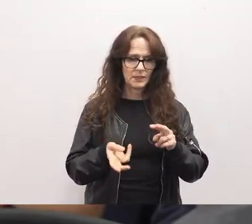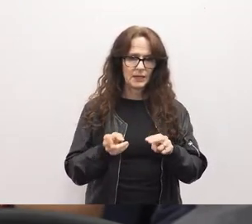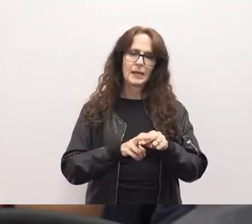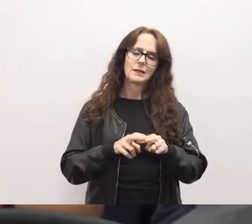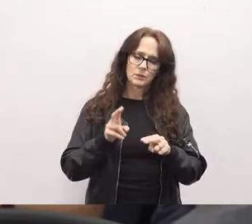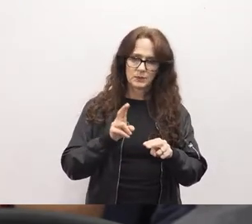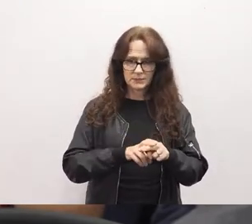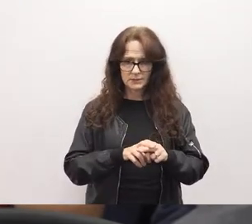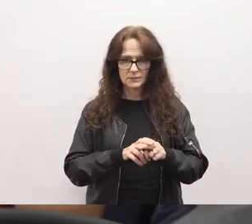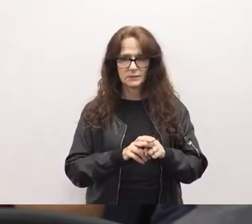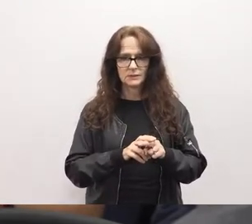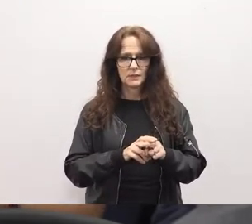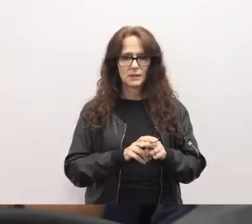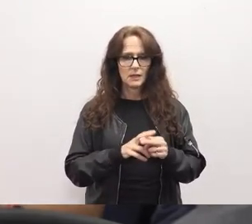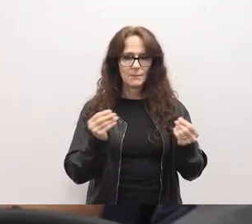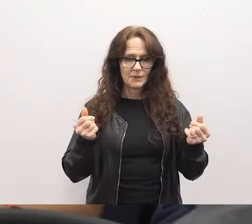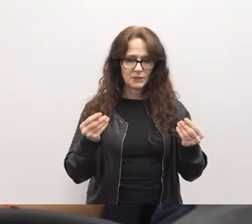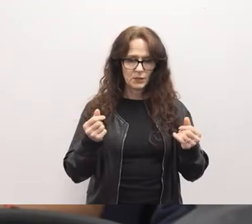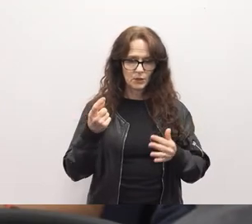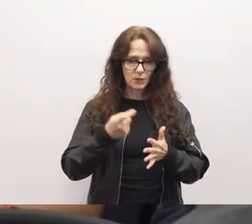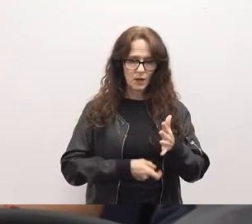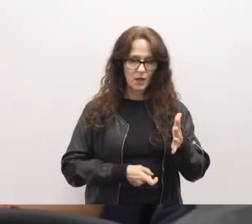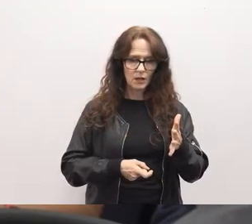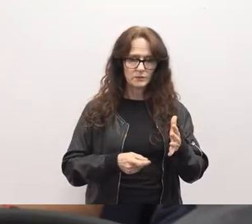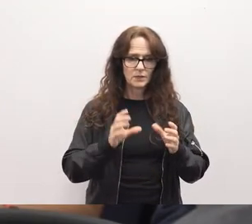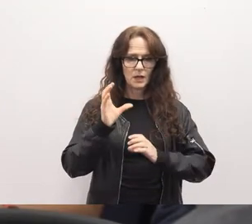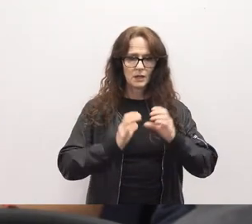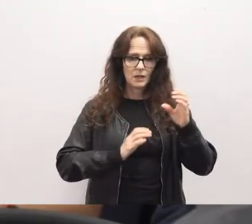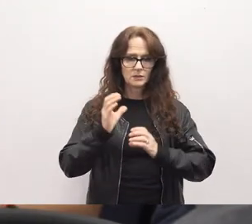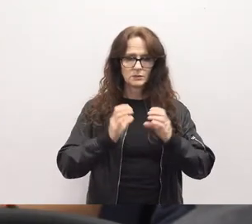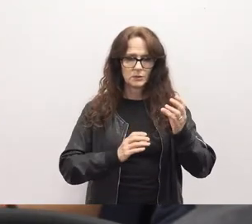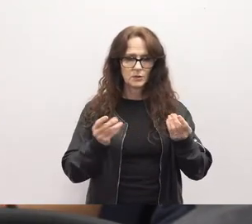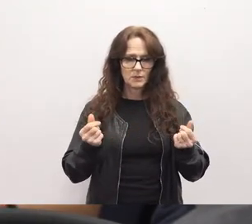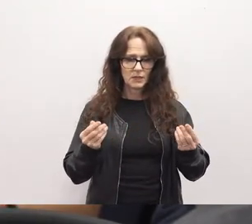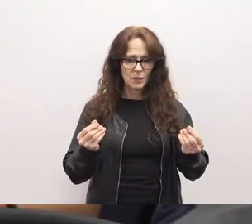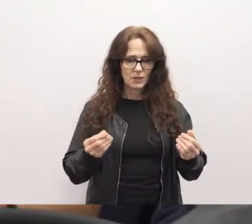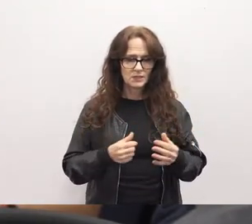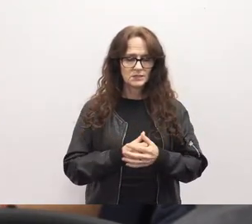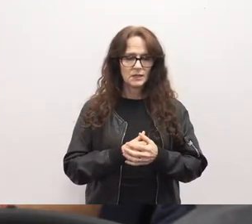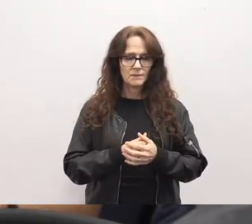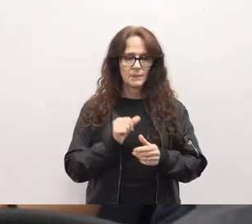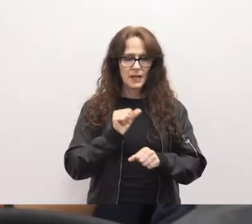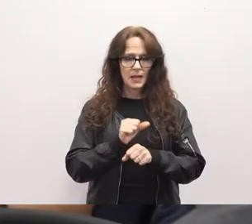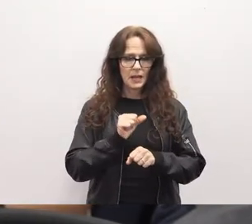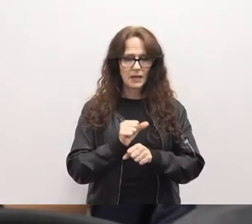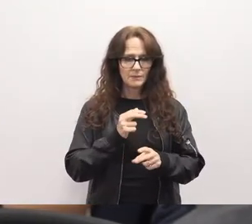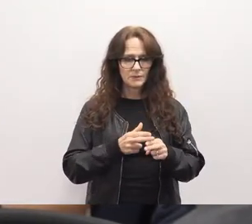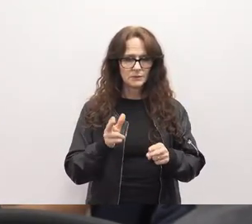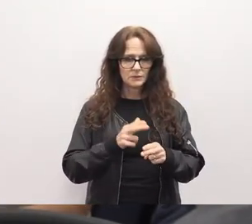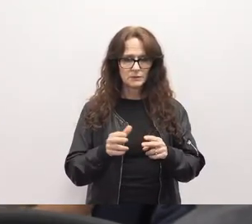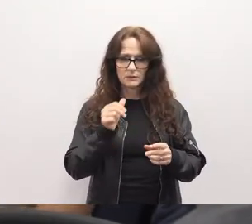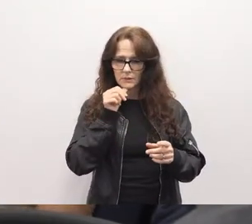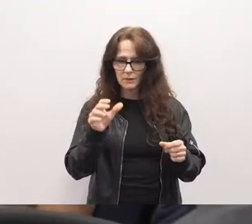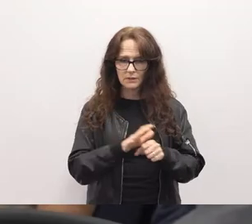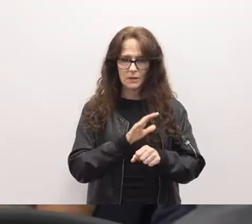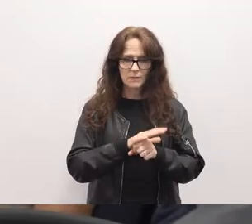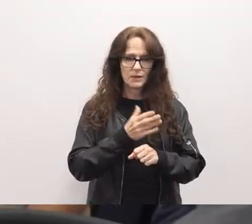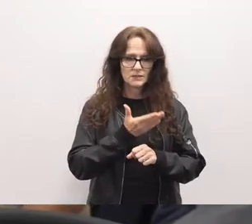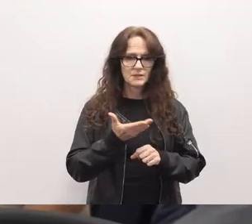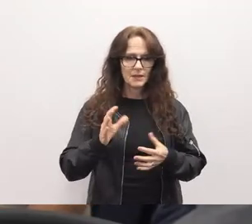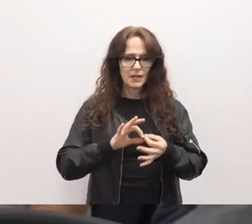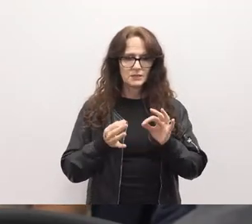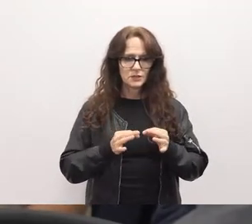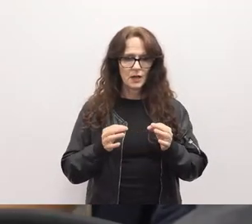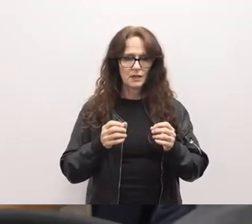increases in material cost increases on construction materials, labor shortages, supply chain issues, and it's